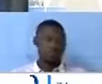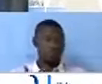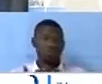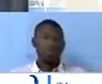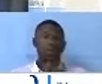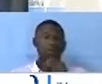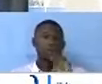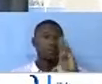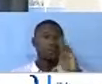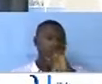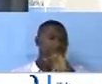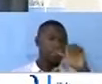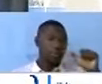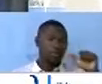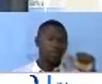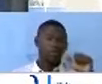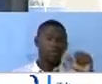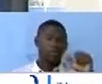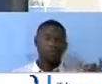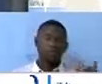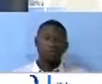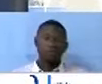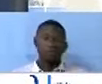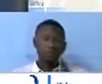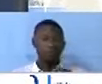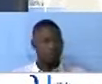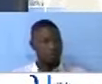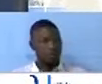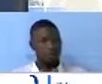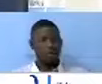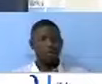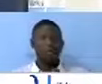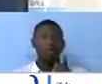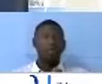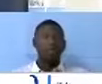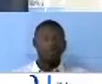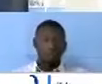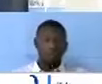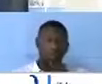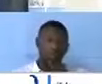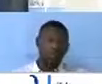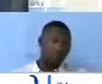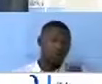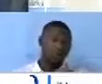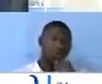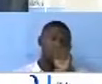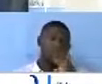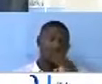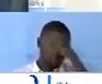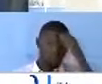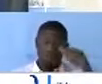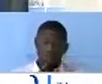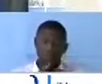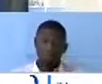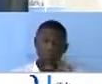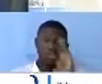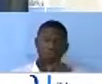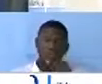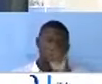That's the way you and your colleagues. Let me ask my question. That's the way you and your colleagues operated. No.